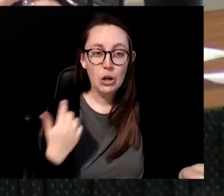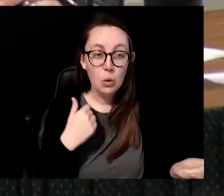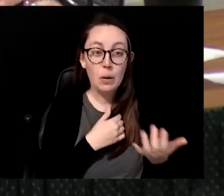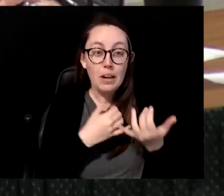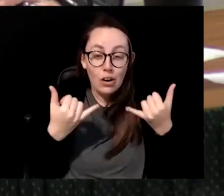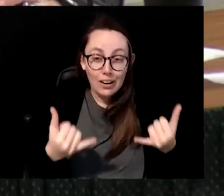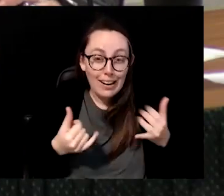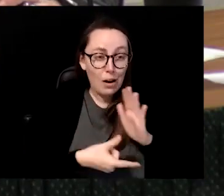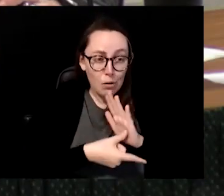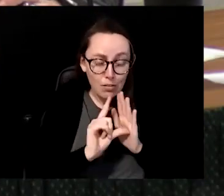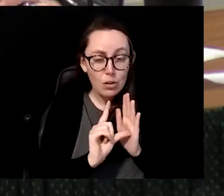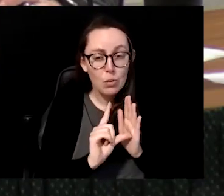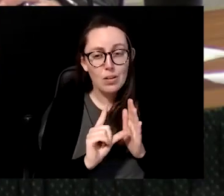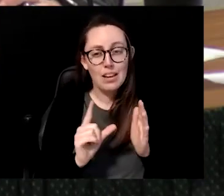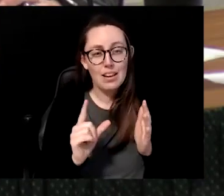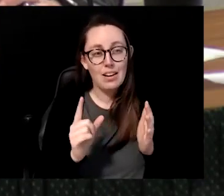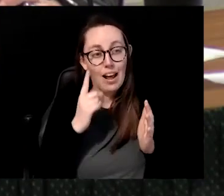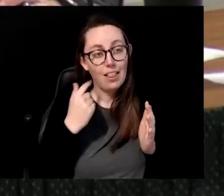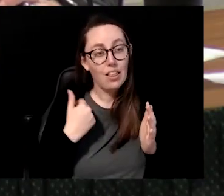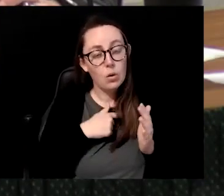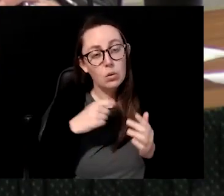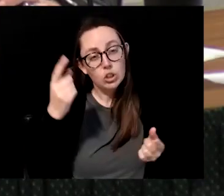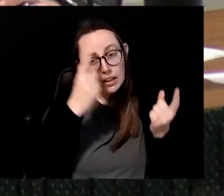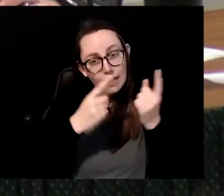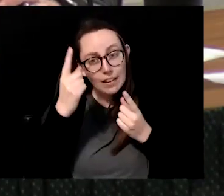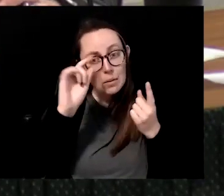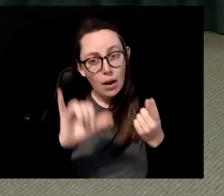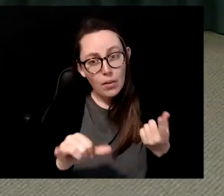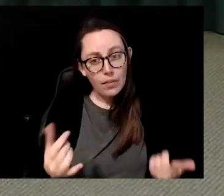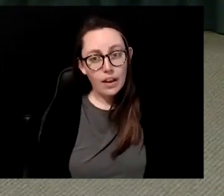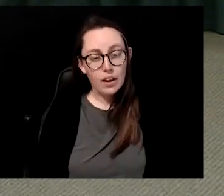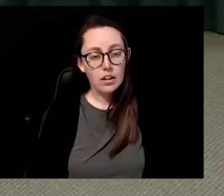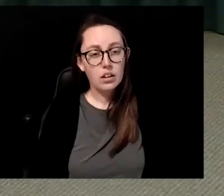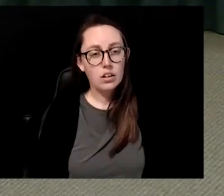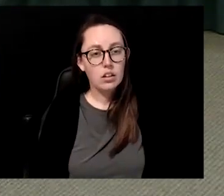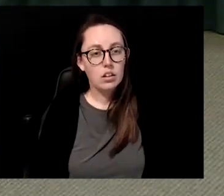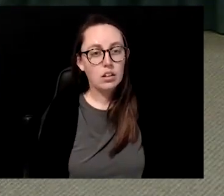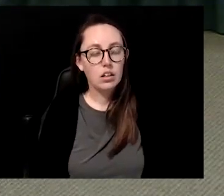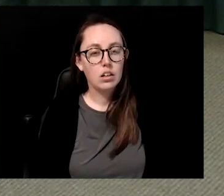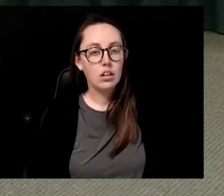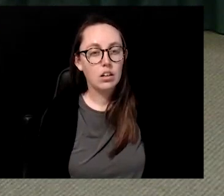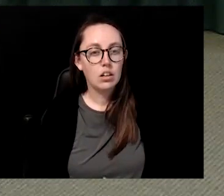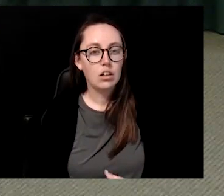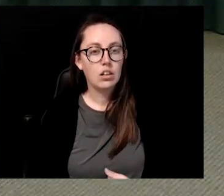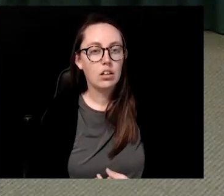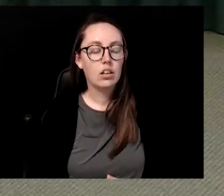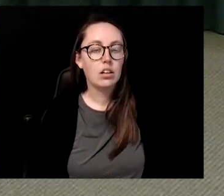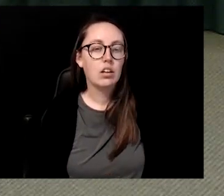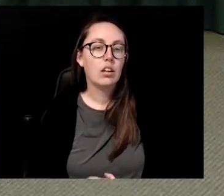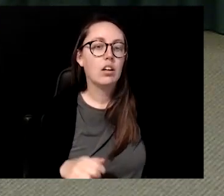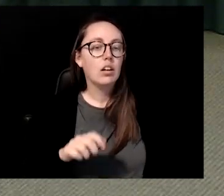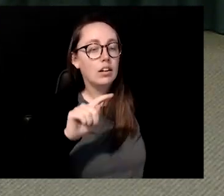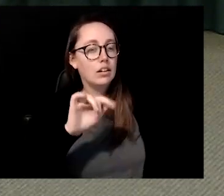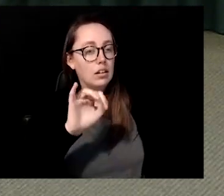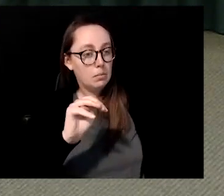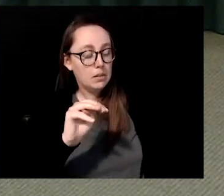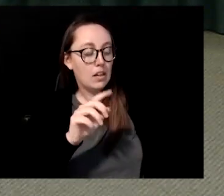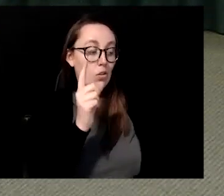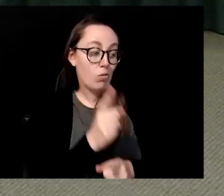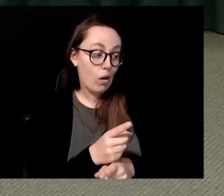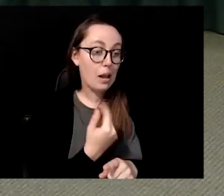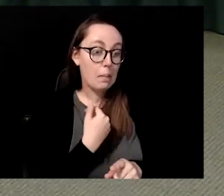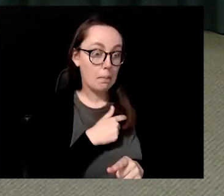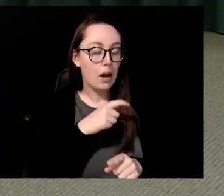because that would be something that we could change except we do have to serve Saturday where we defend our budget true but I think that that could be